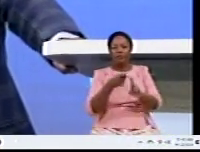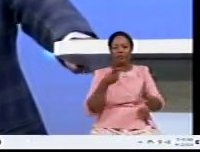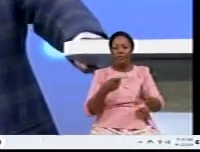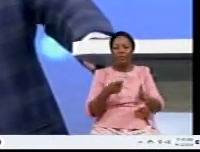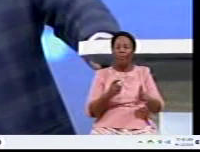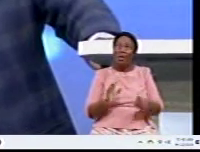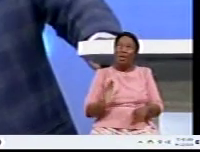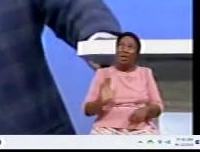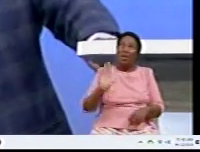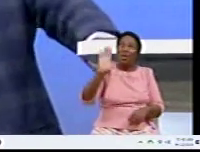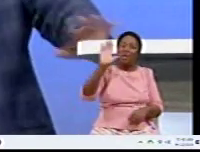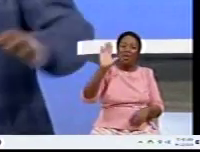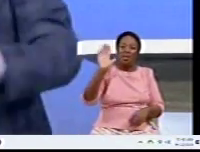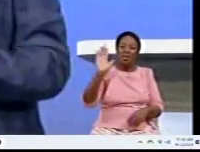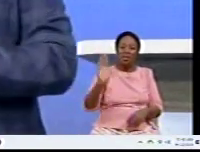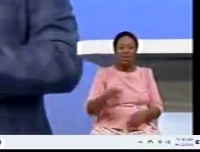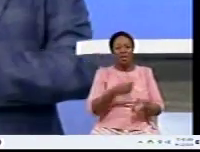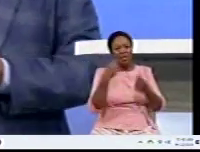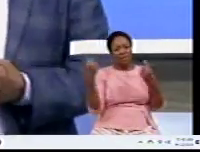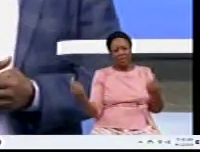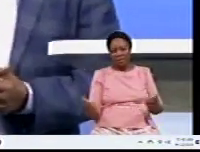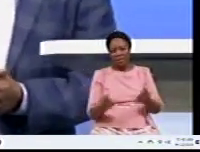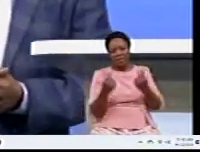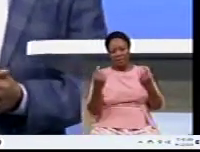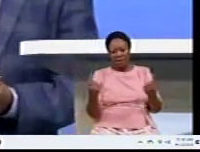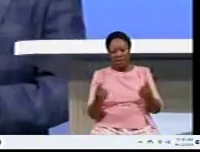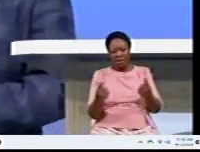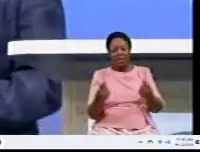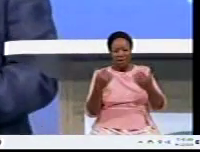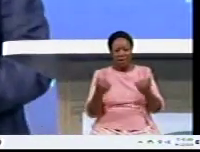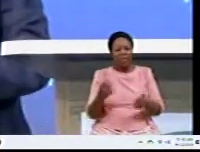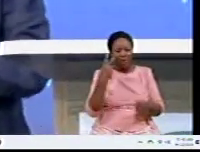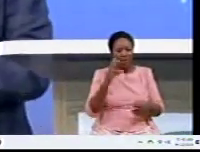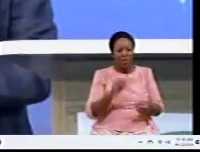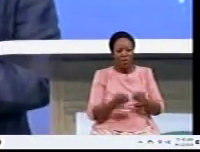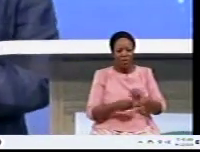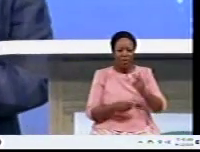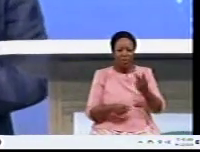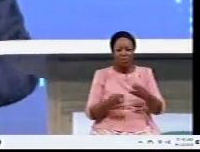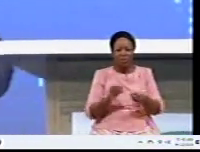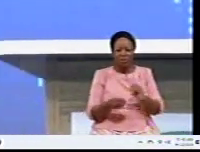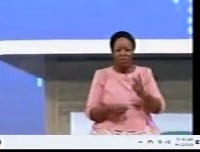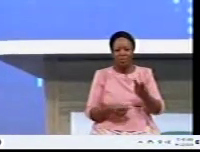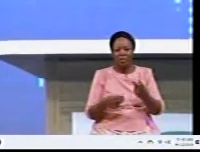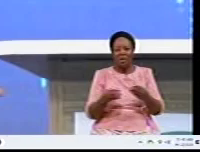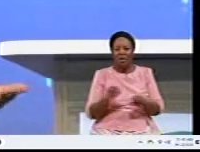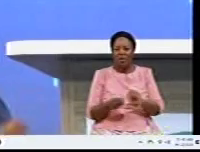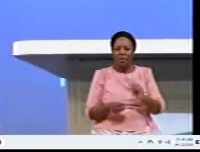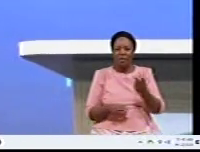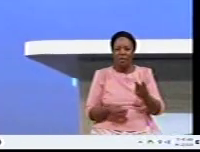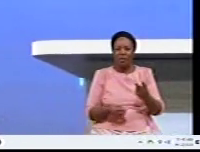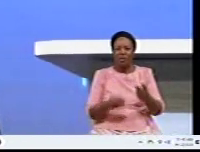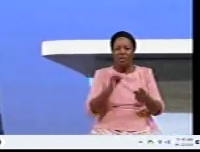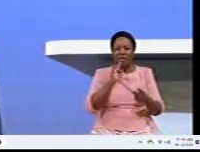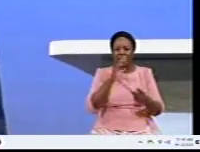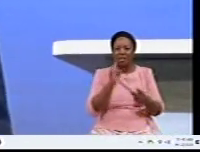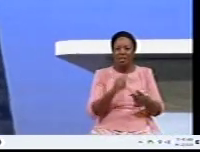his iniquities. We're looking at number two here. Number two is the